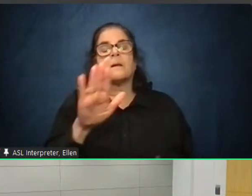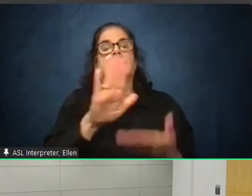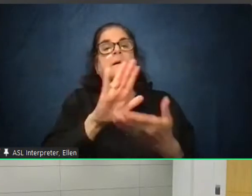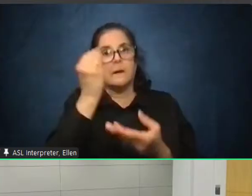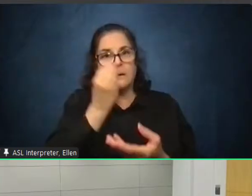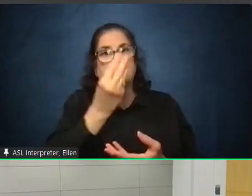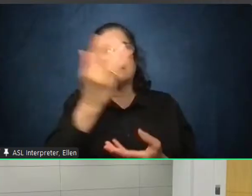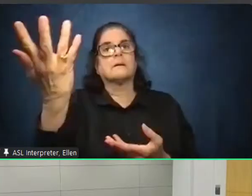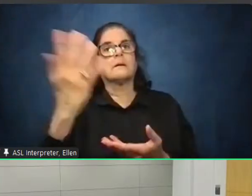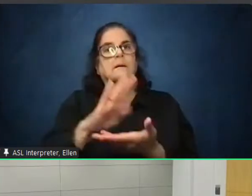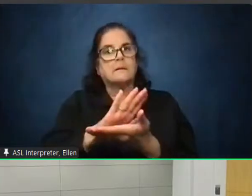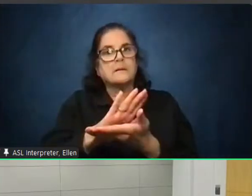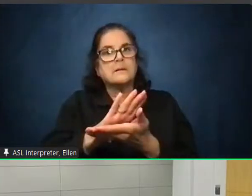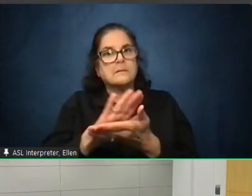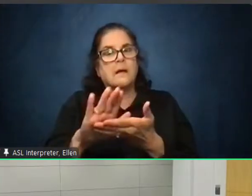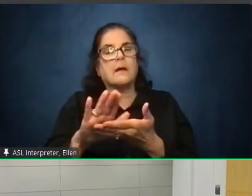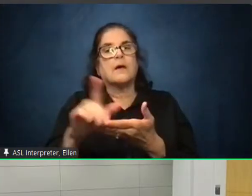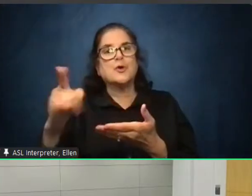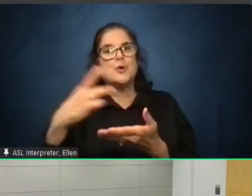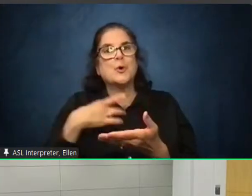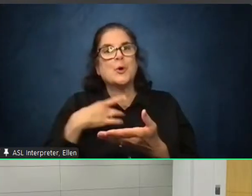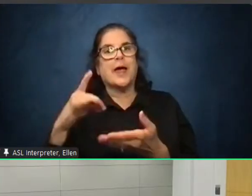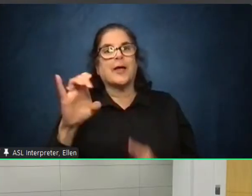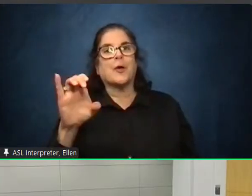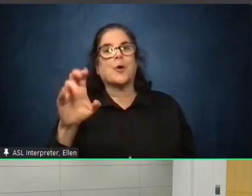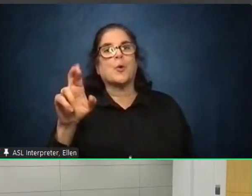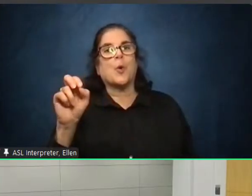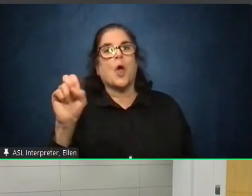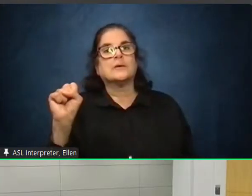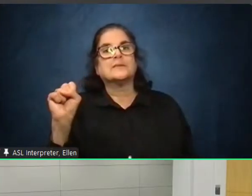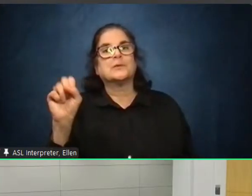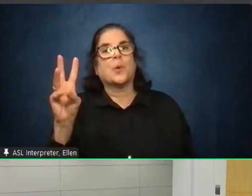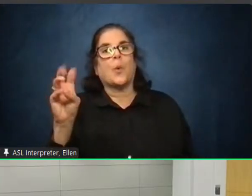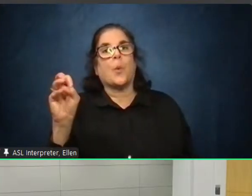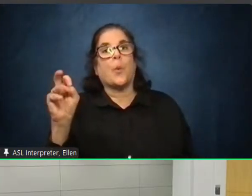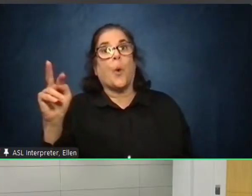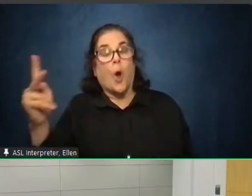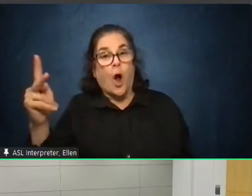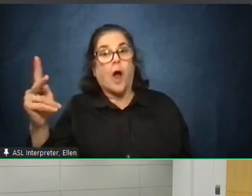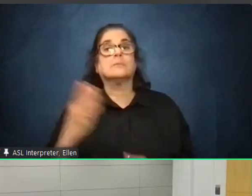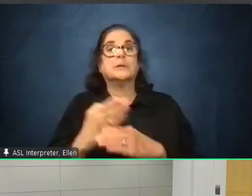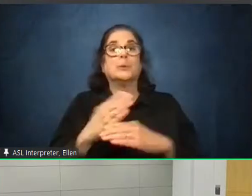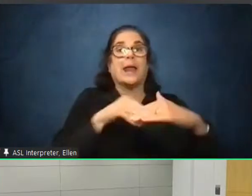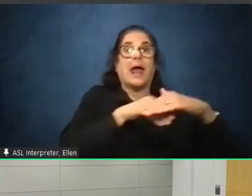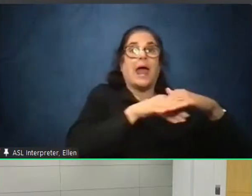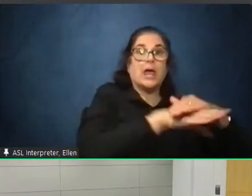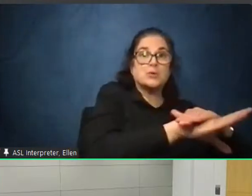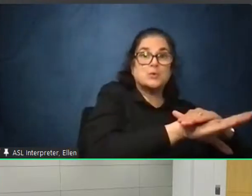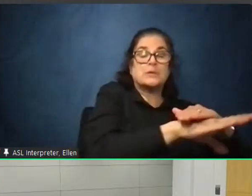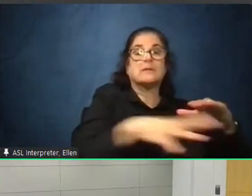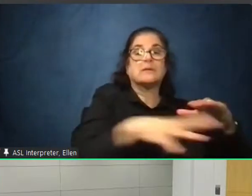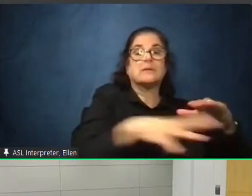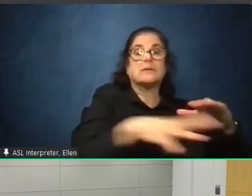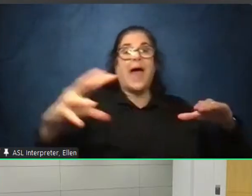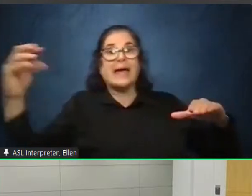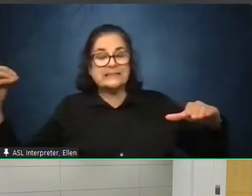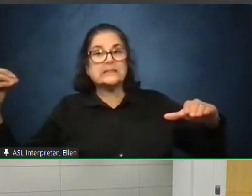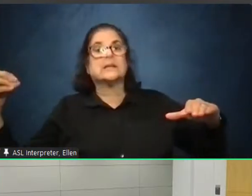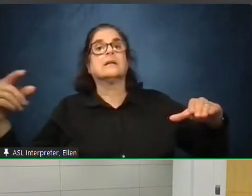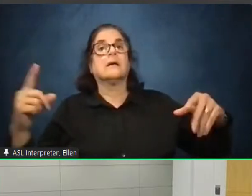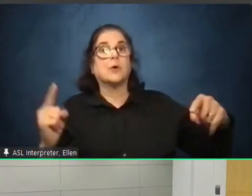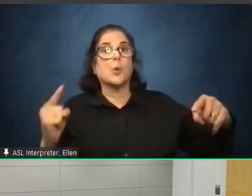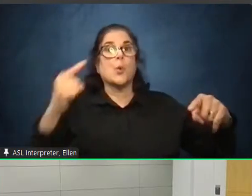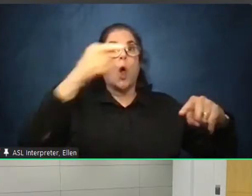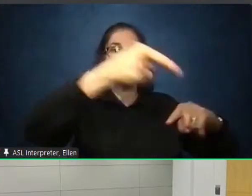that you guys like the crosswalk feature between the entrances and exits, so you made it easier if you're crossing from the street from one side of the station to the other, at least on Berwyn,